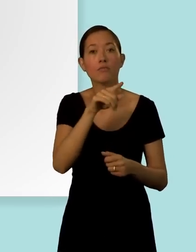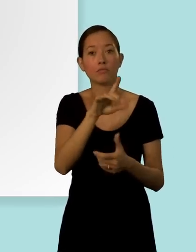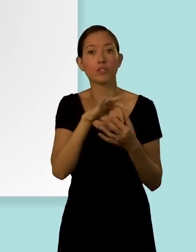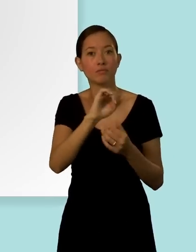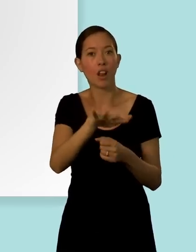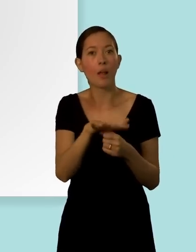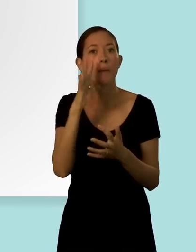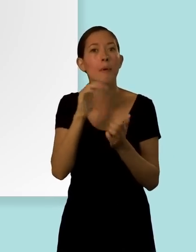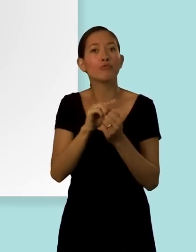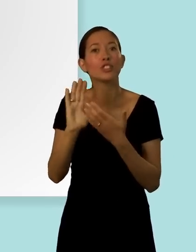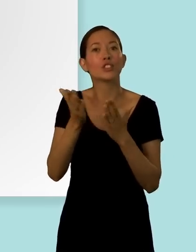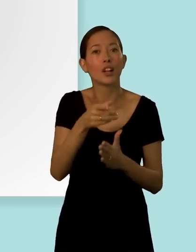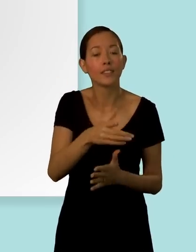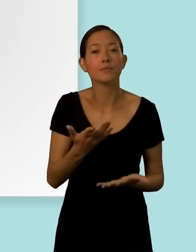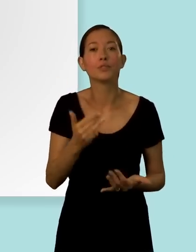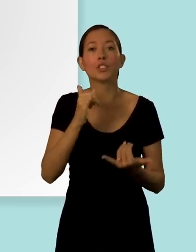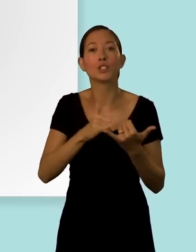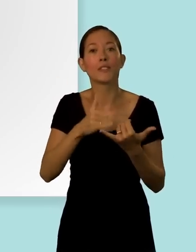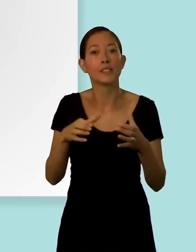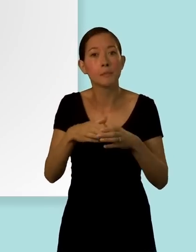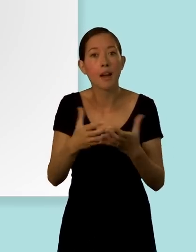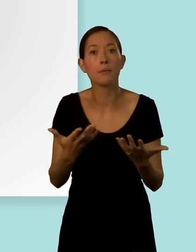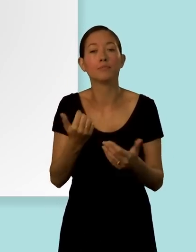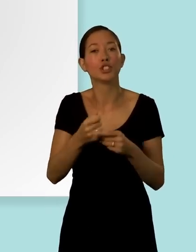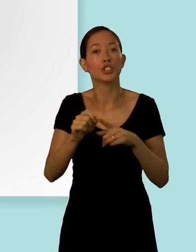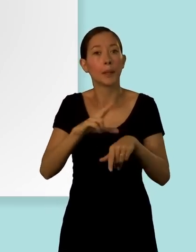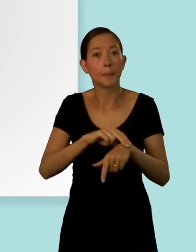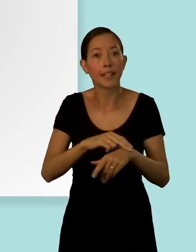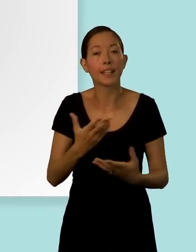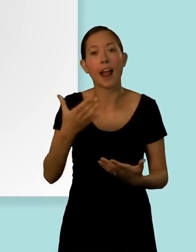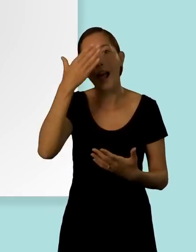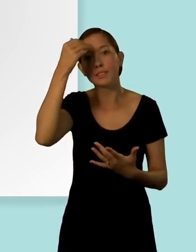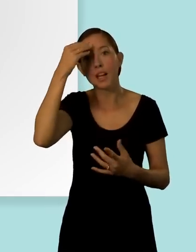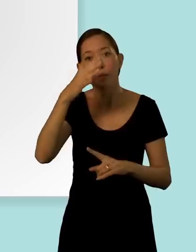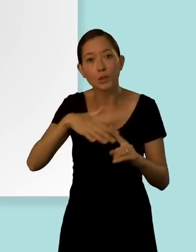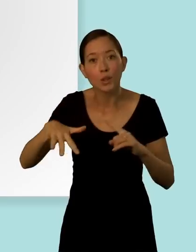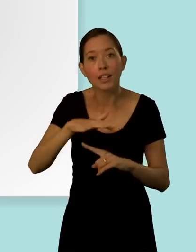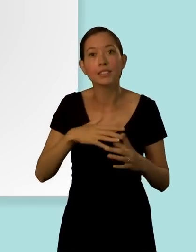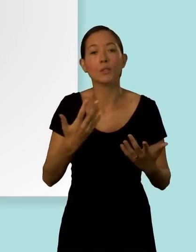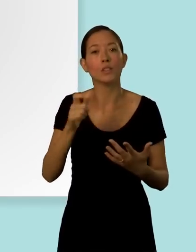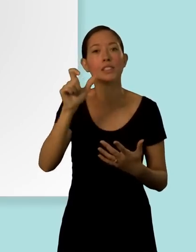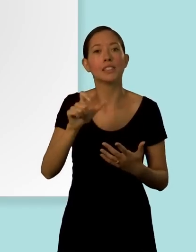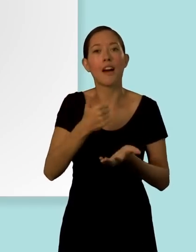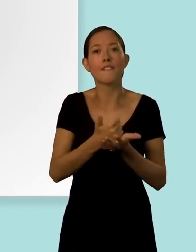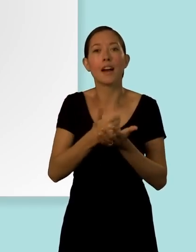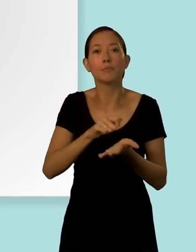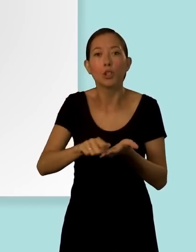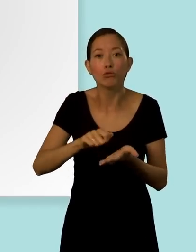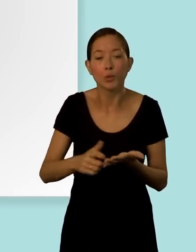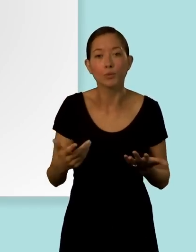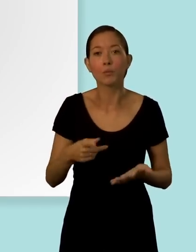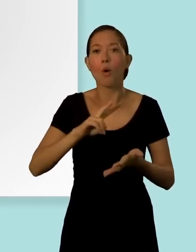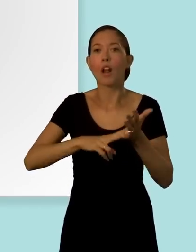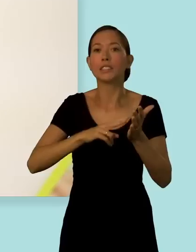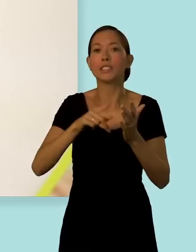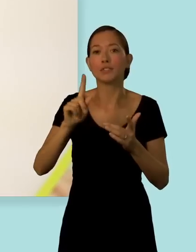area, start by contacting your local memory service or social services department, GP, Alzheimer's Society or Citizens